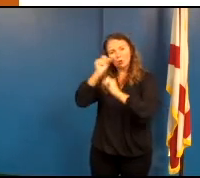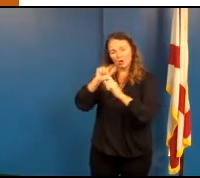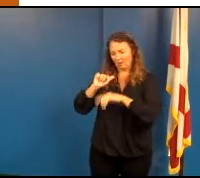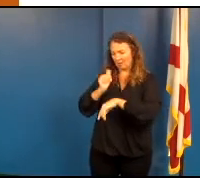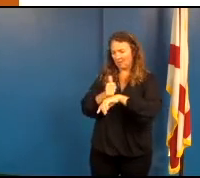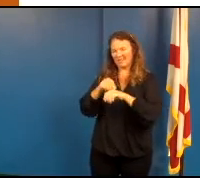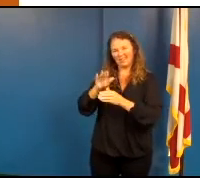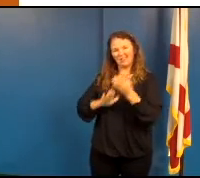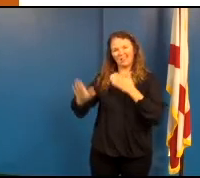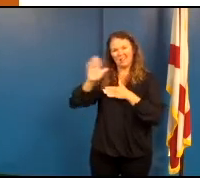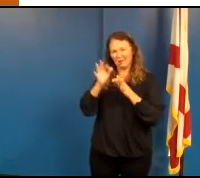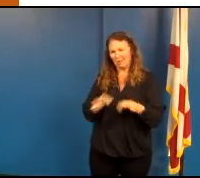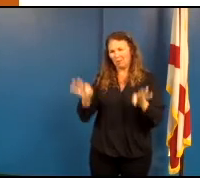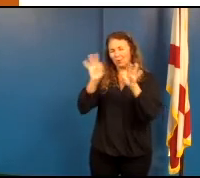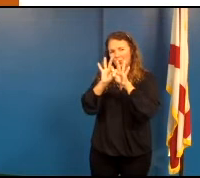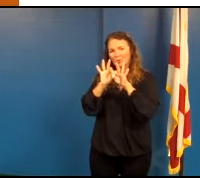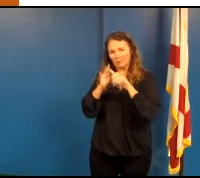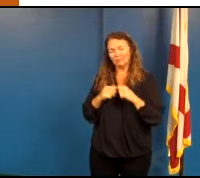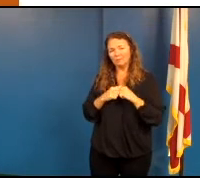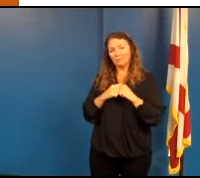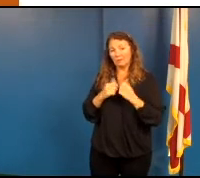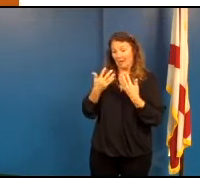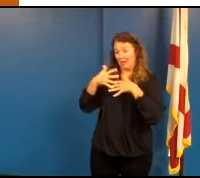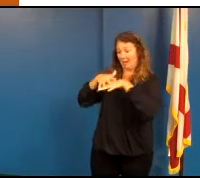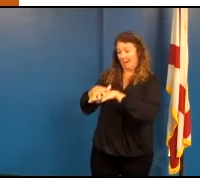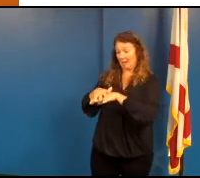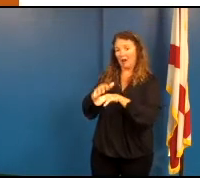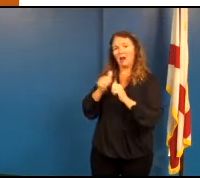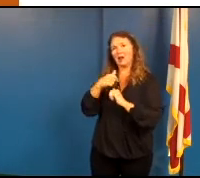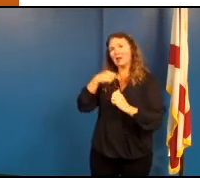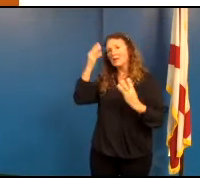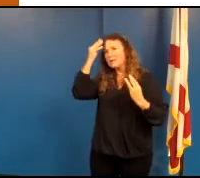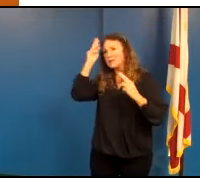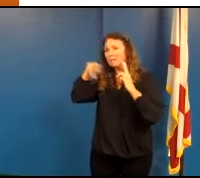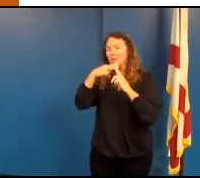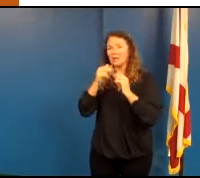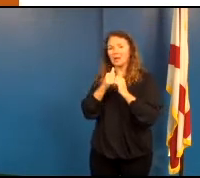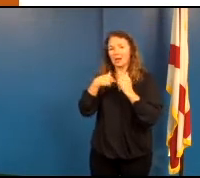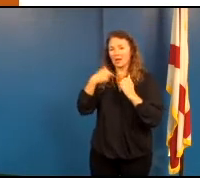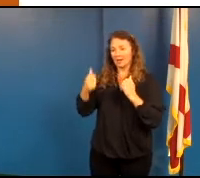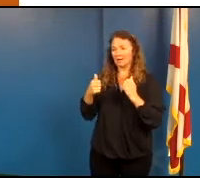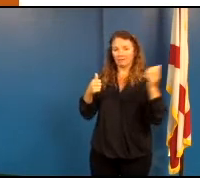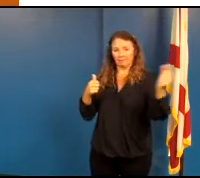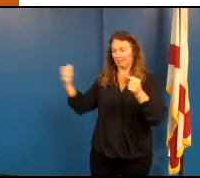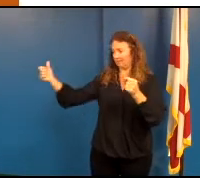college. The strategic priority alignment, when we think about realigning